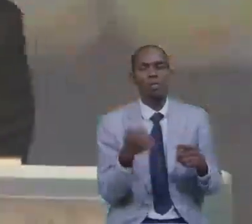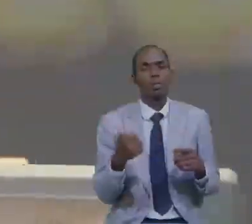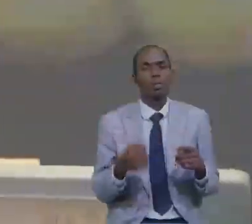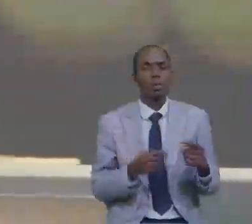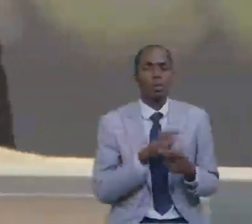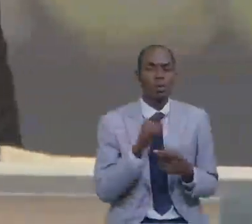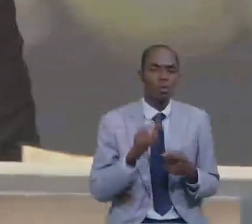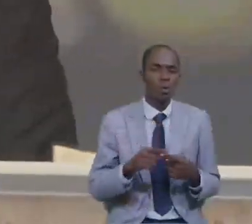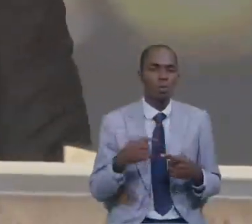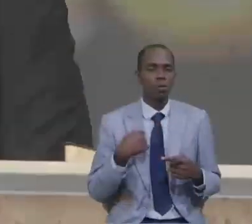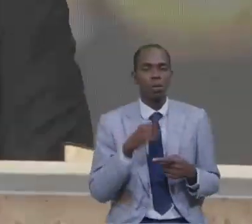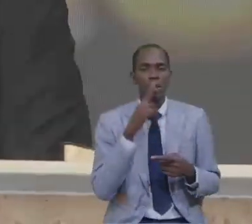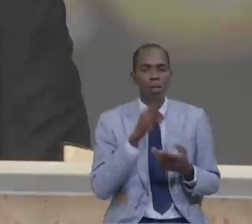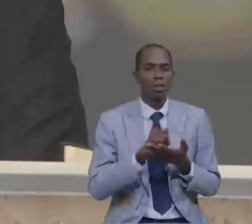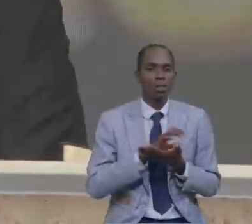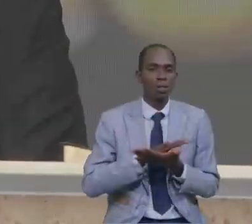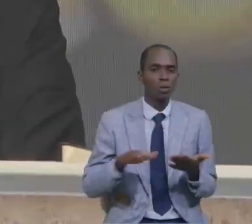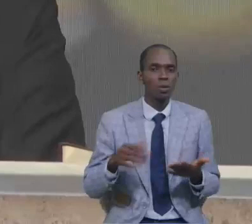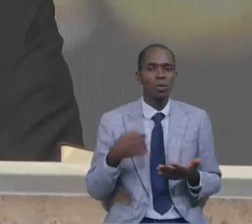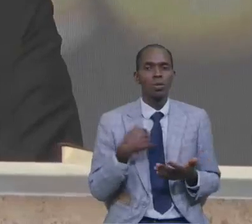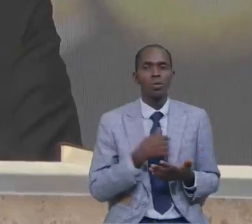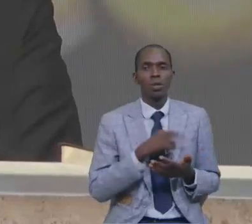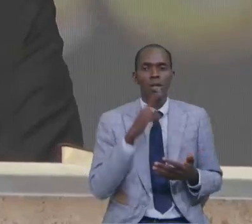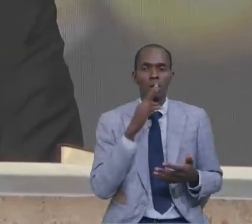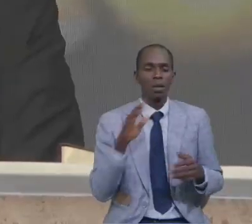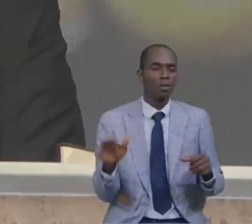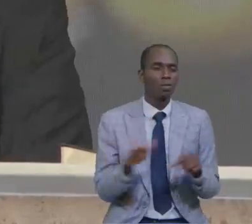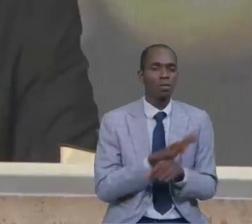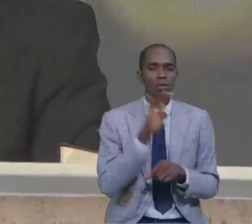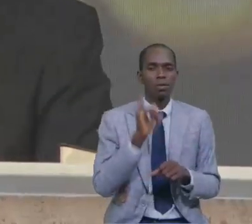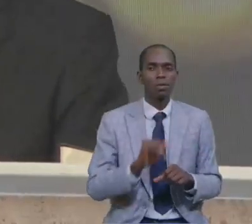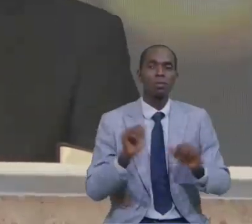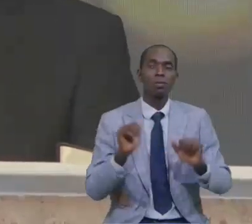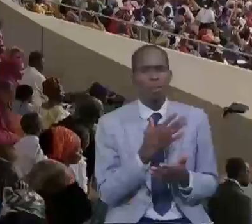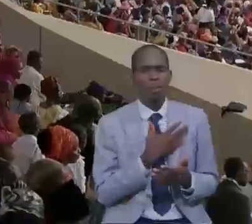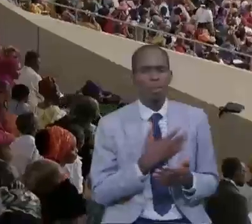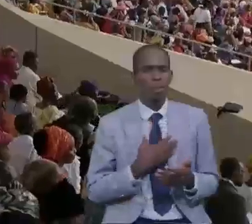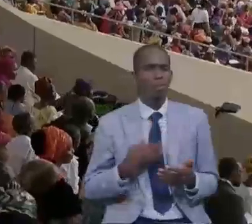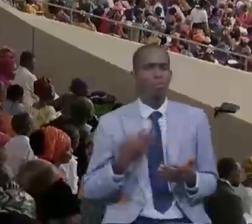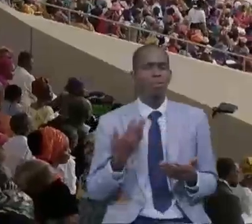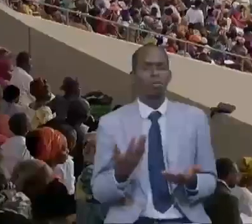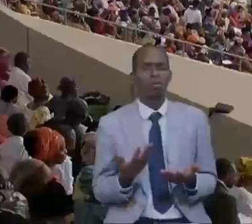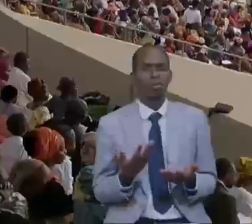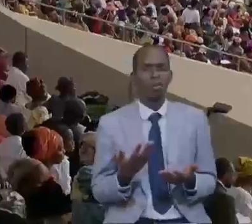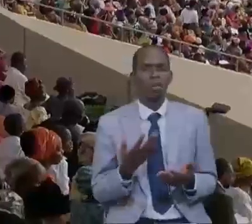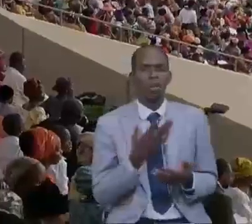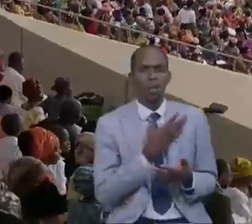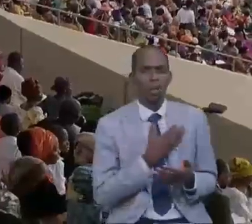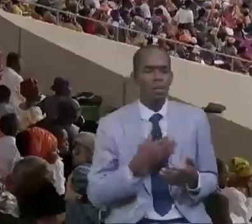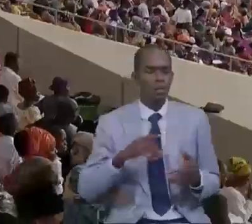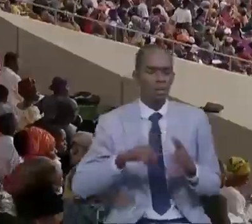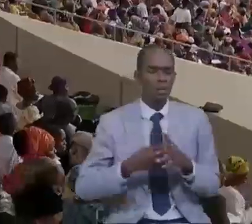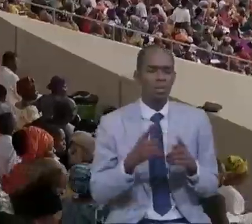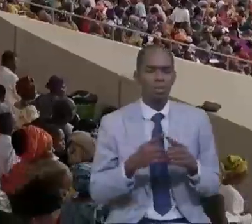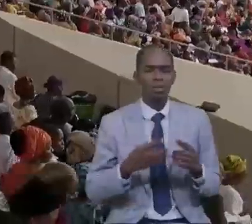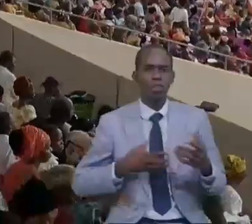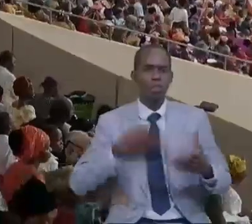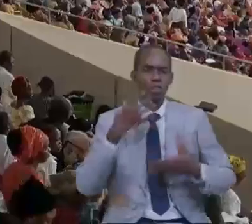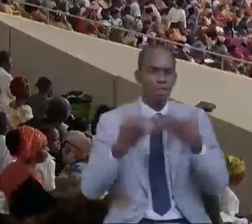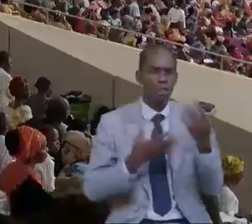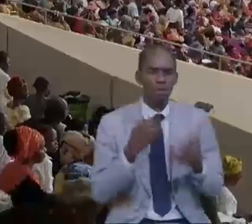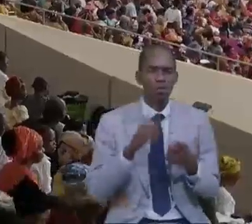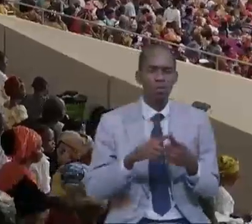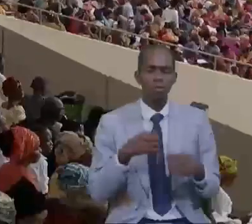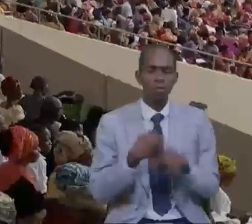is truthfulness in all communication. Sanctification is